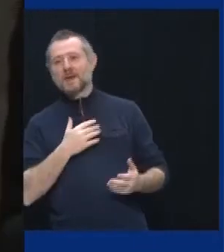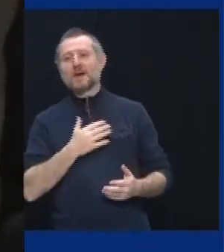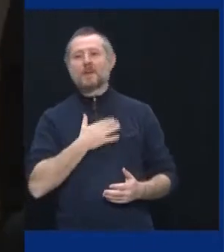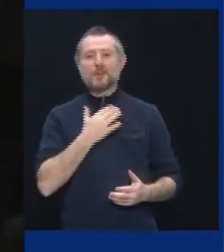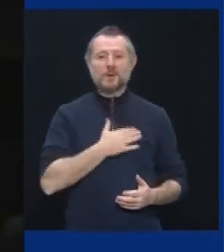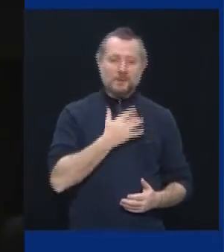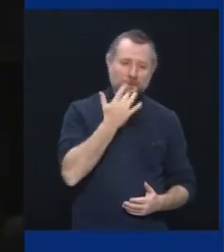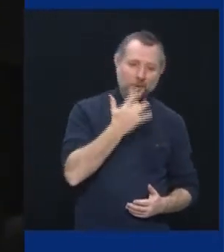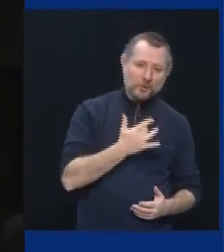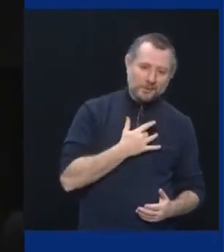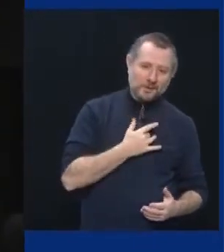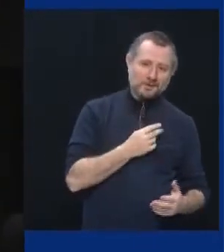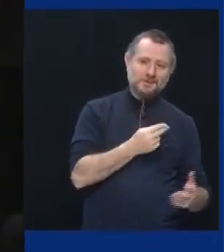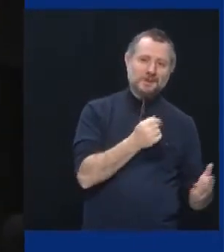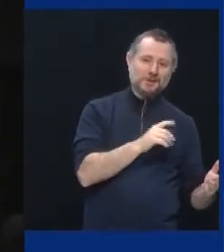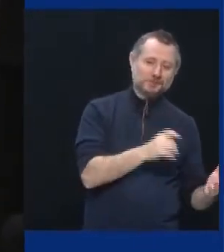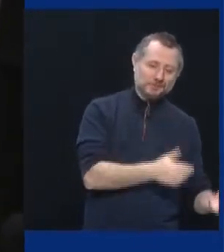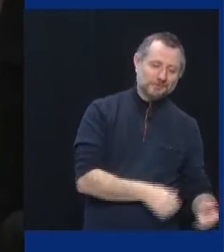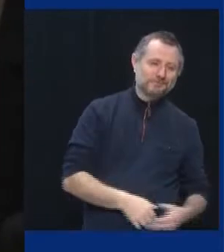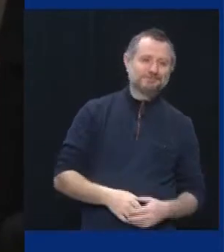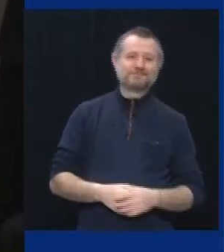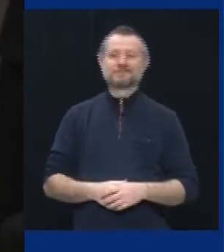Dukes.